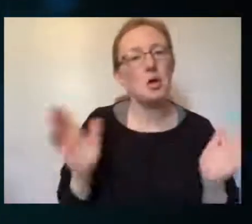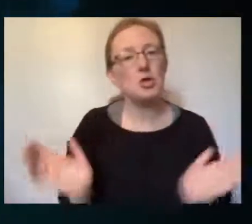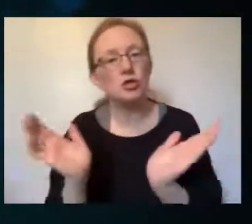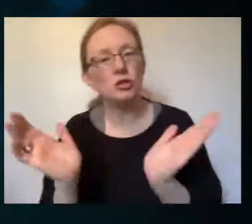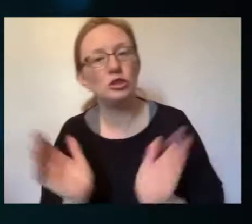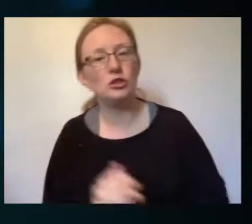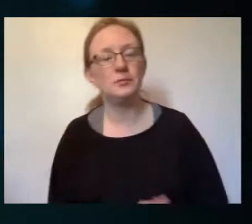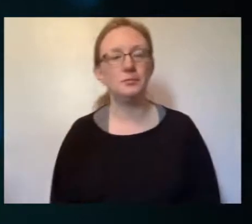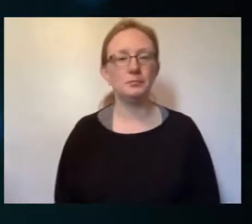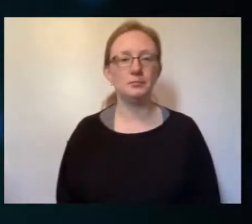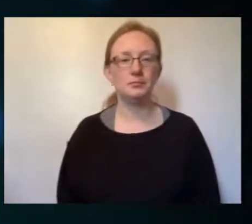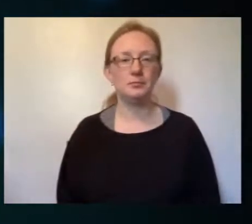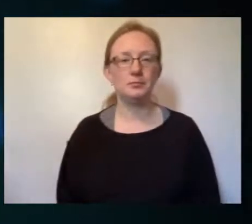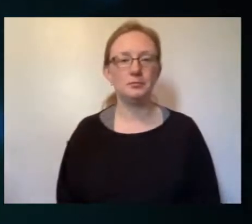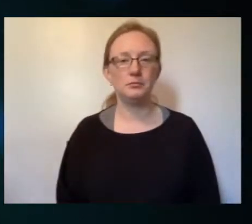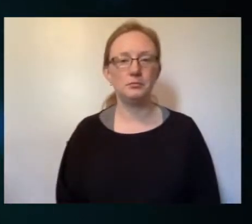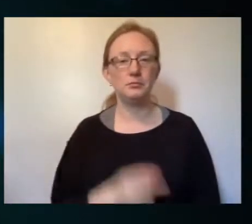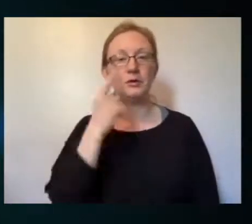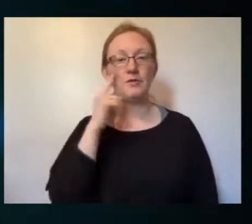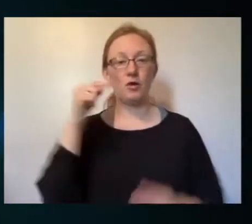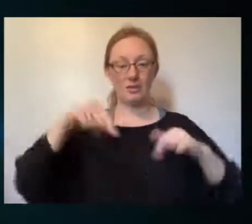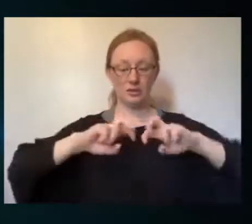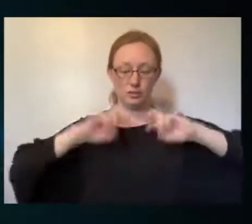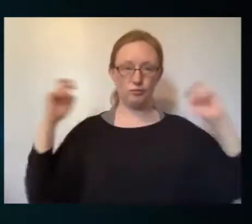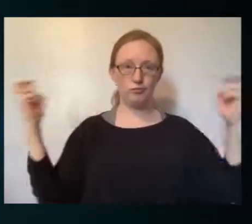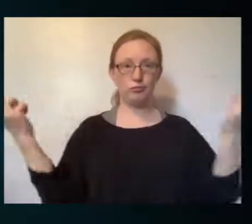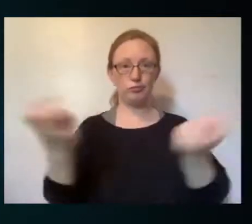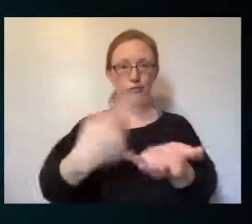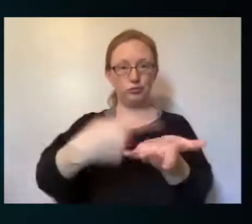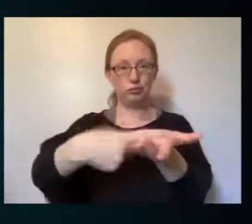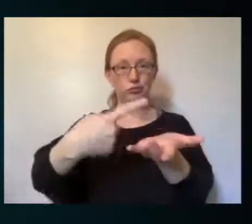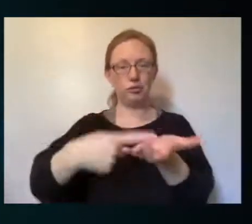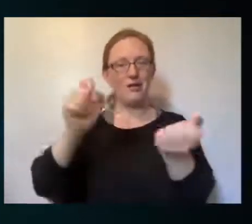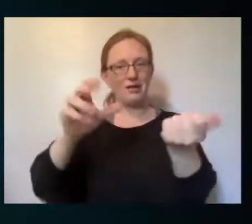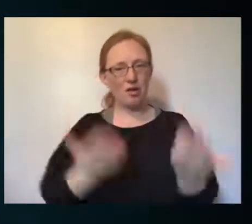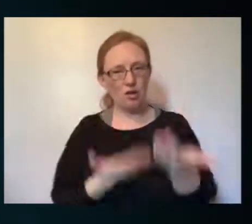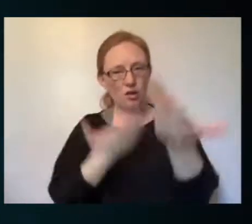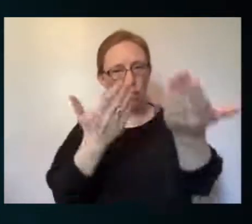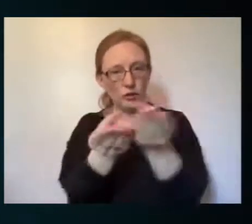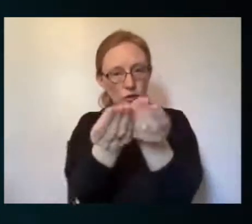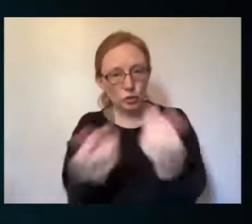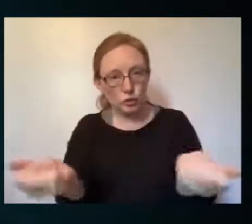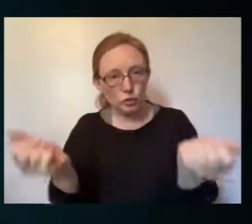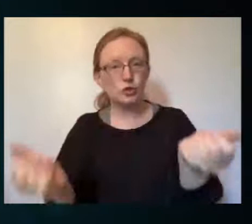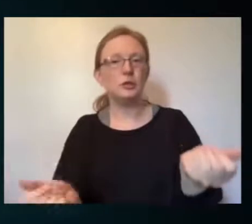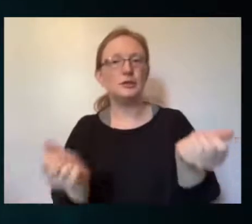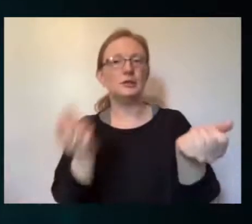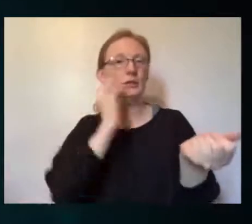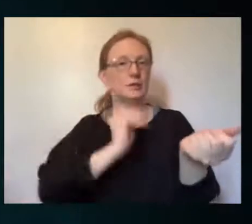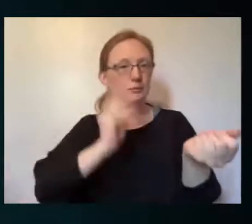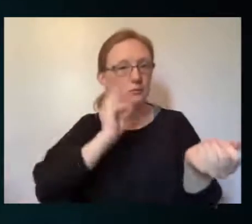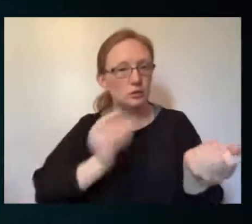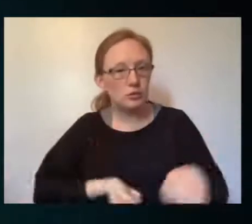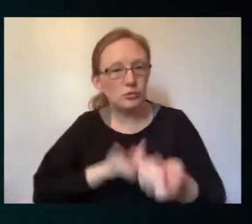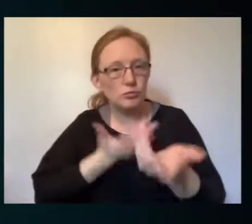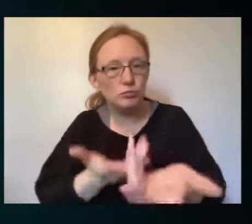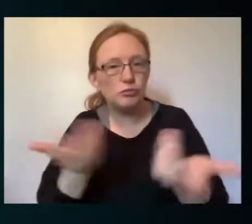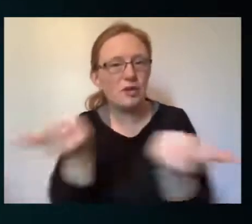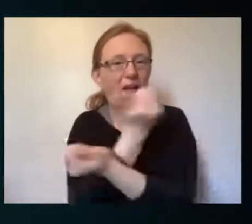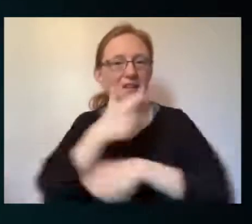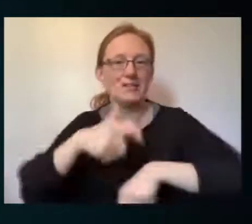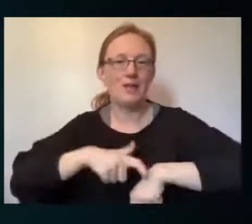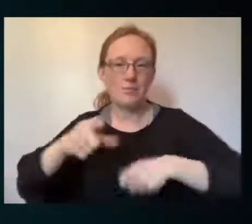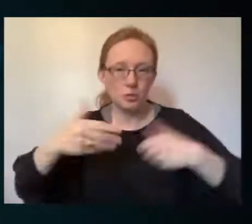So as a roundtable, anyone's free to offer their critiques, their solutions, to share their experiences at any point in